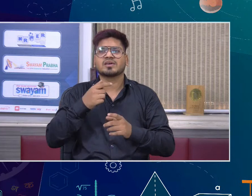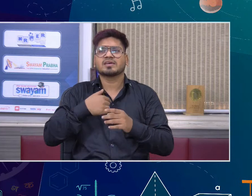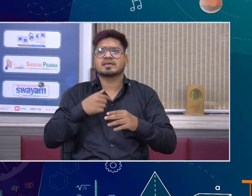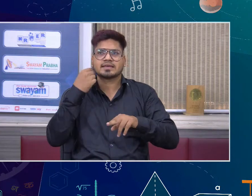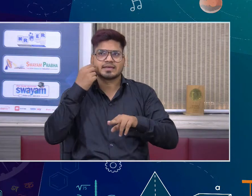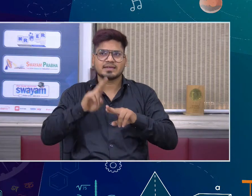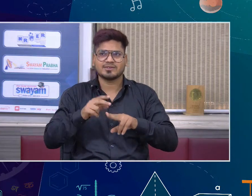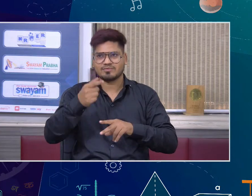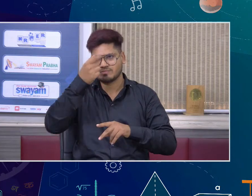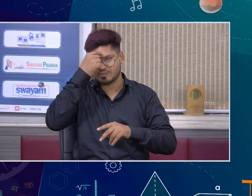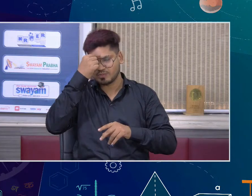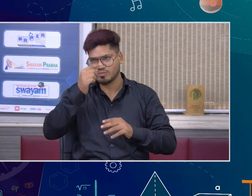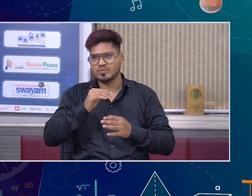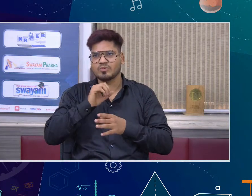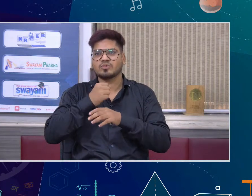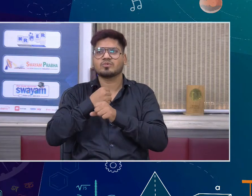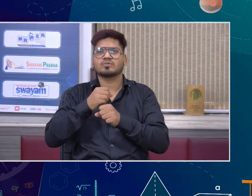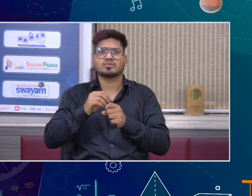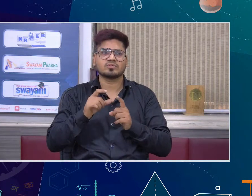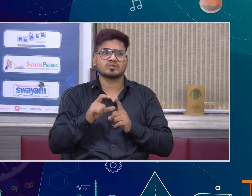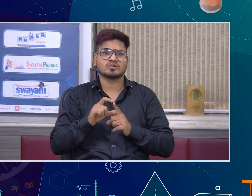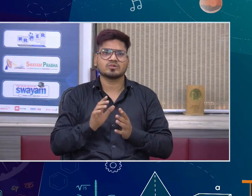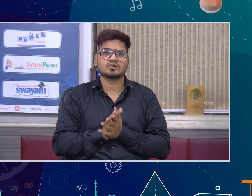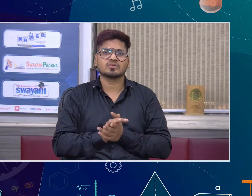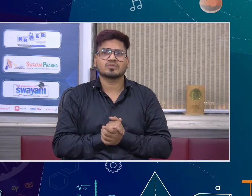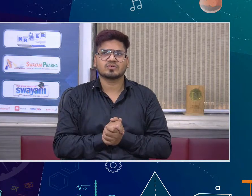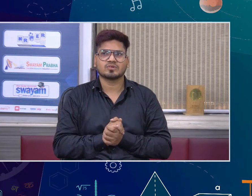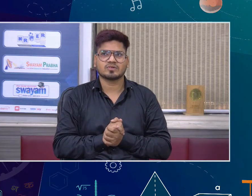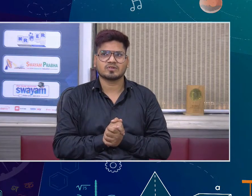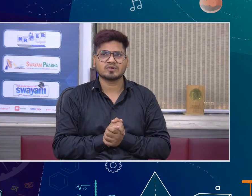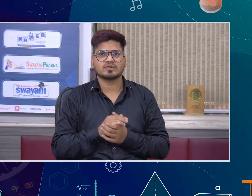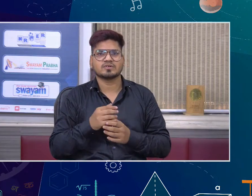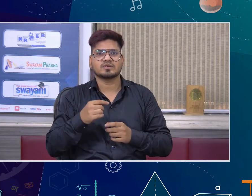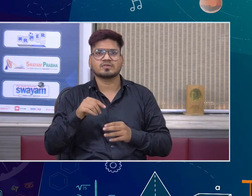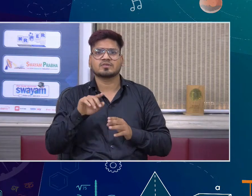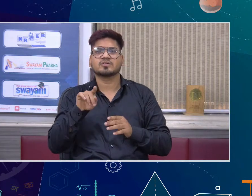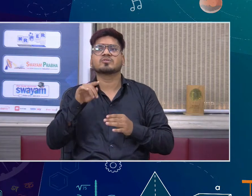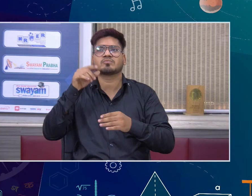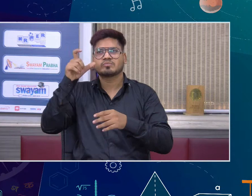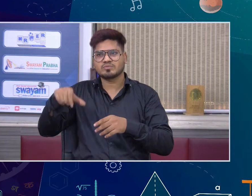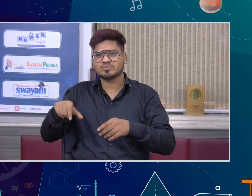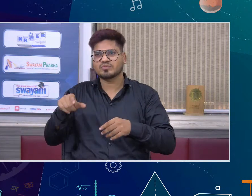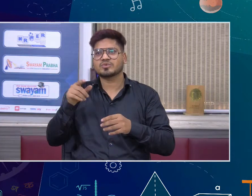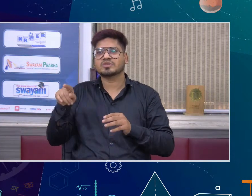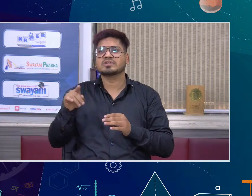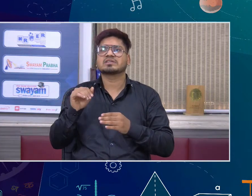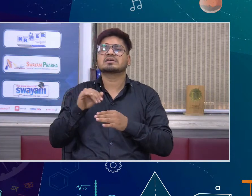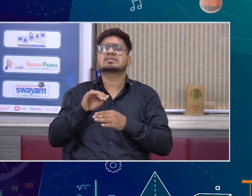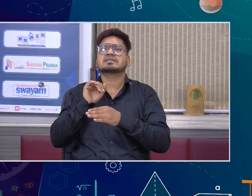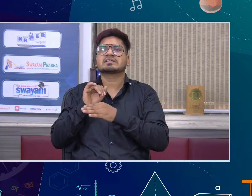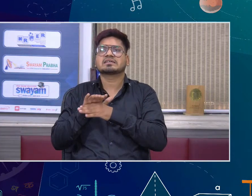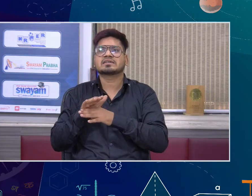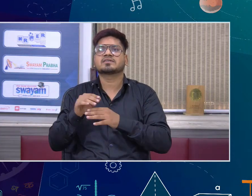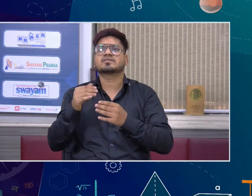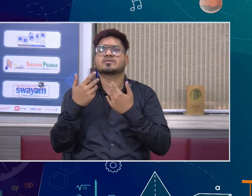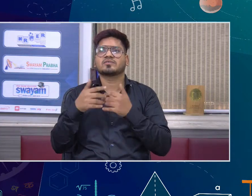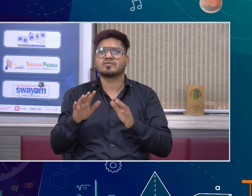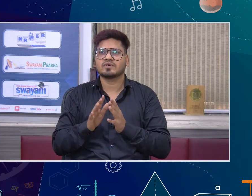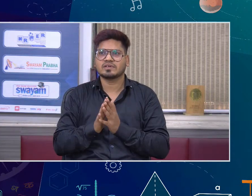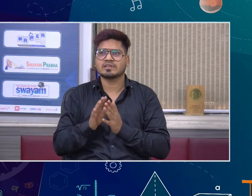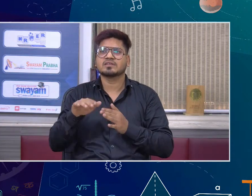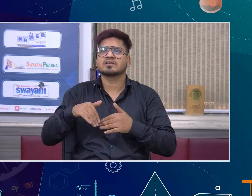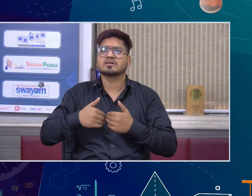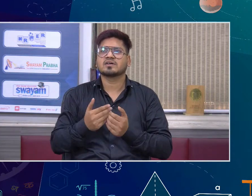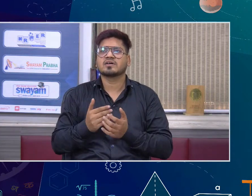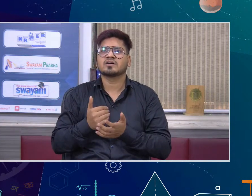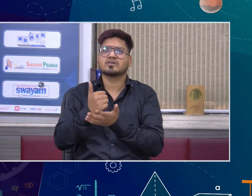he's asking some money. So very deeply, the postman is decided to help the farmer. He